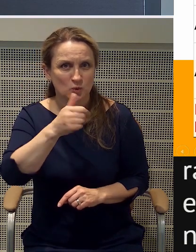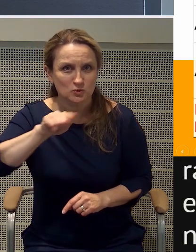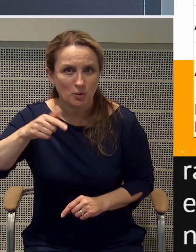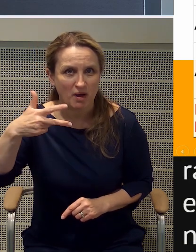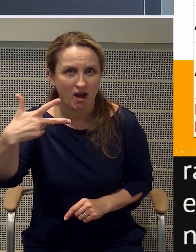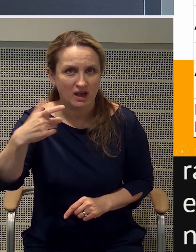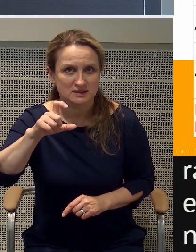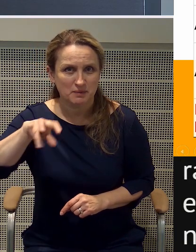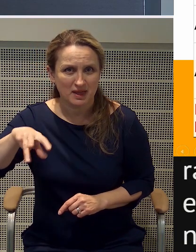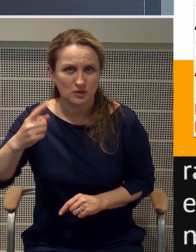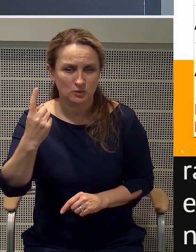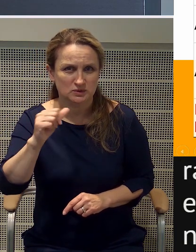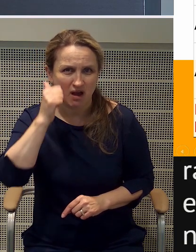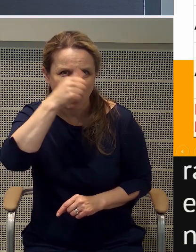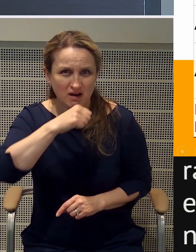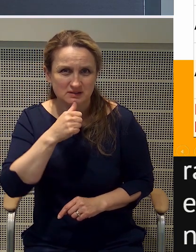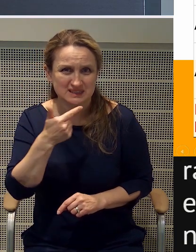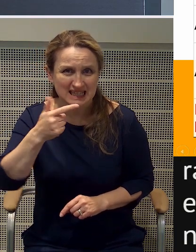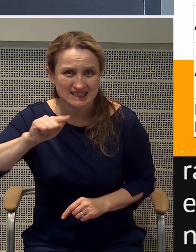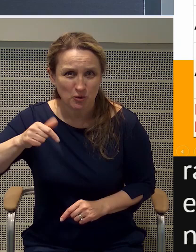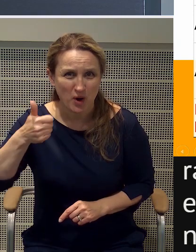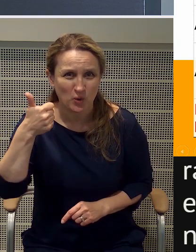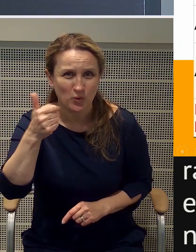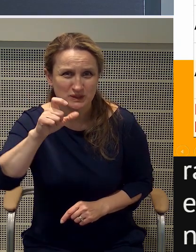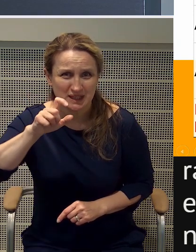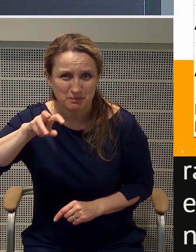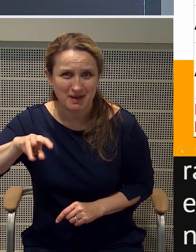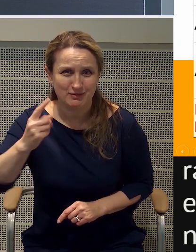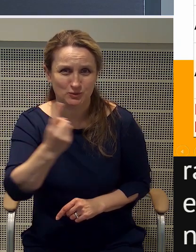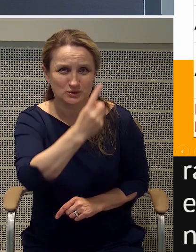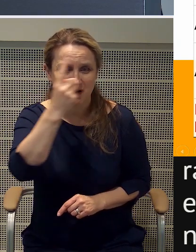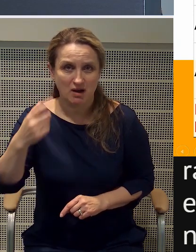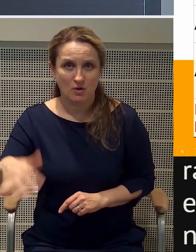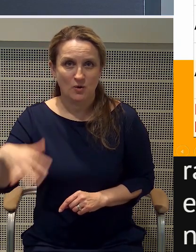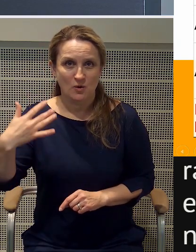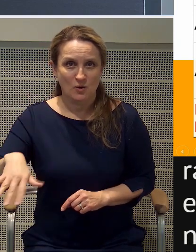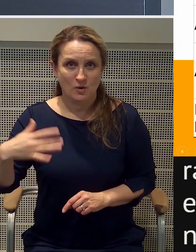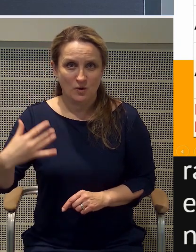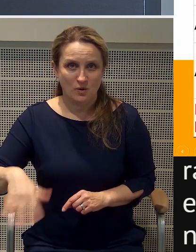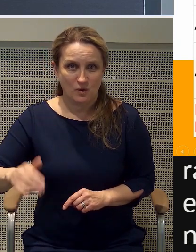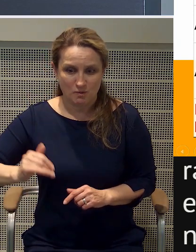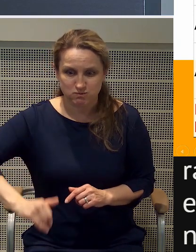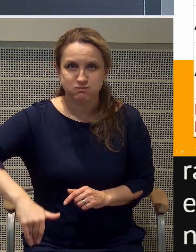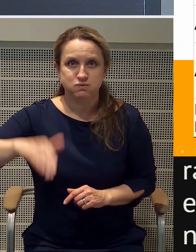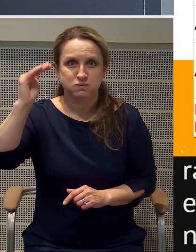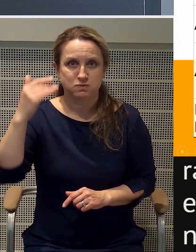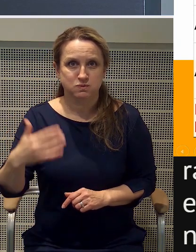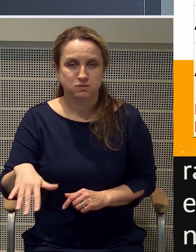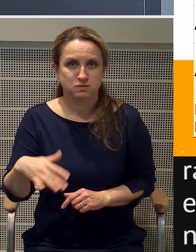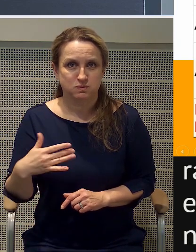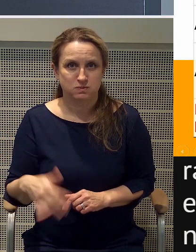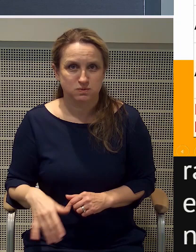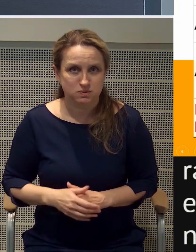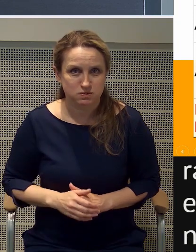only a couple of centimeters would be gained, then we've actually seen up to 7.6 centimeters per